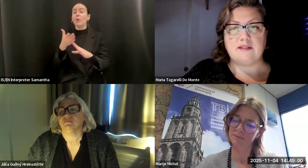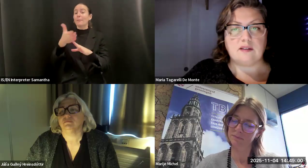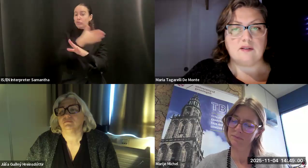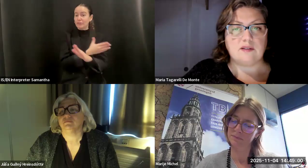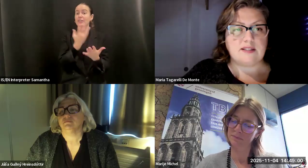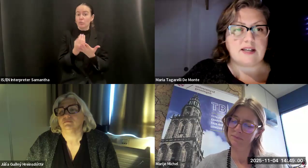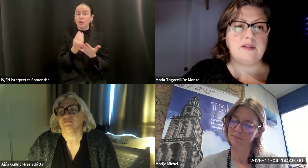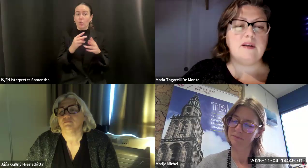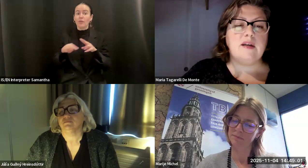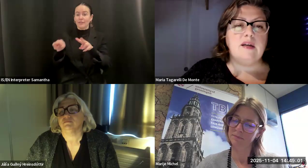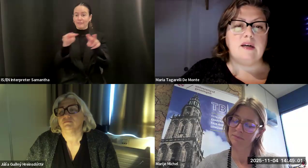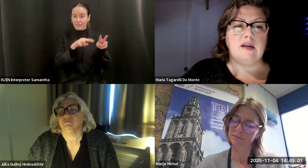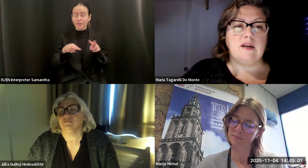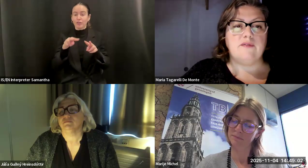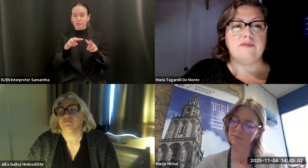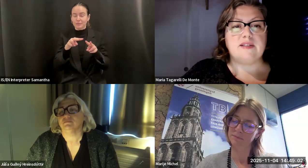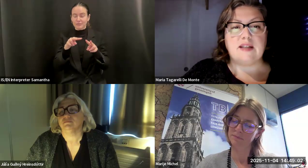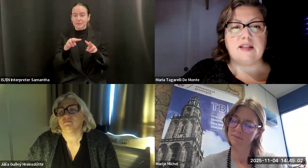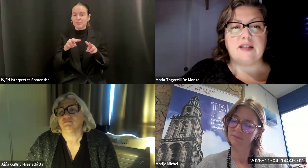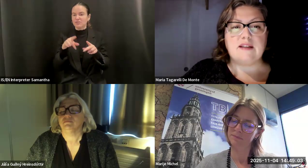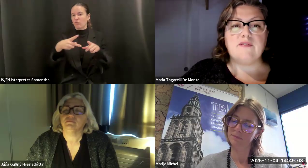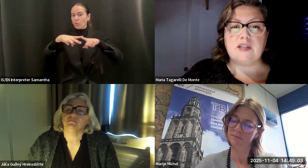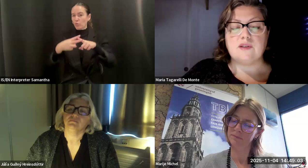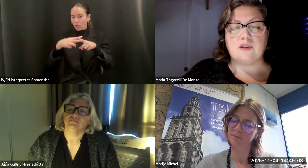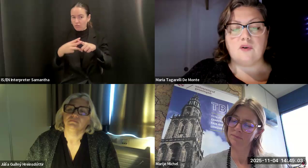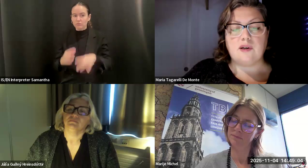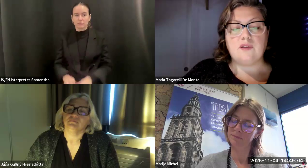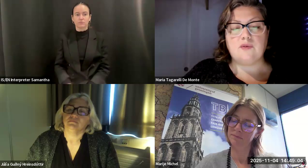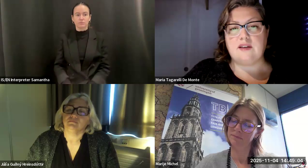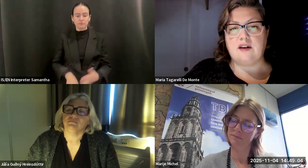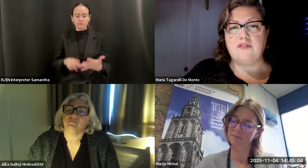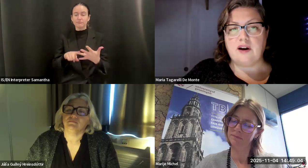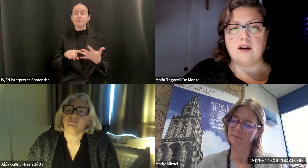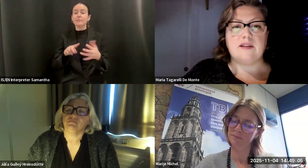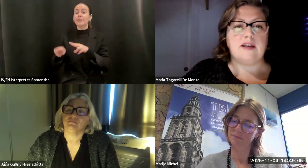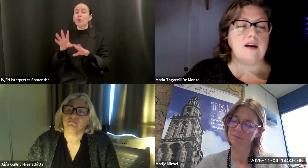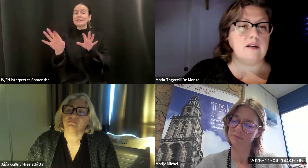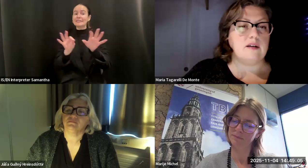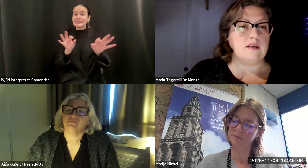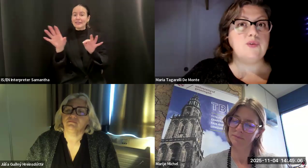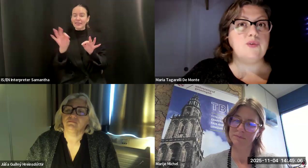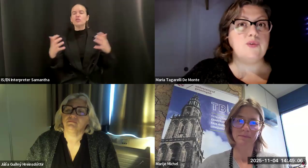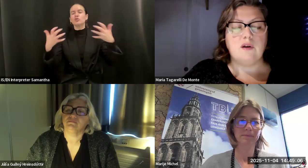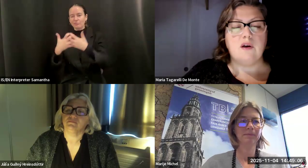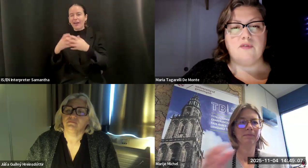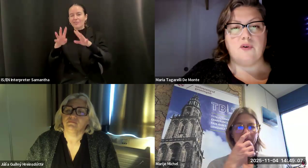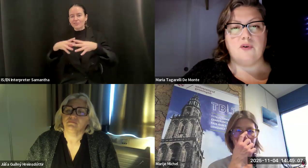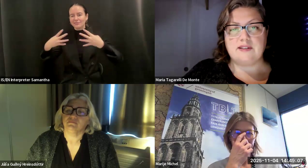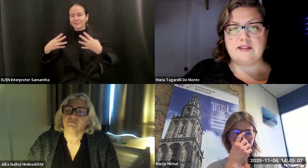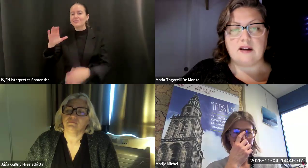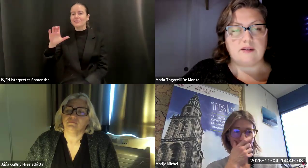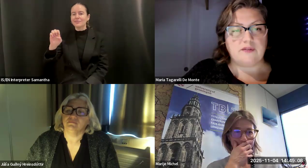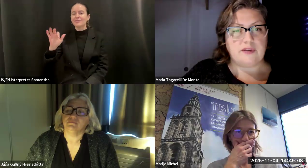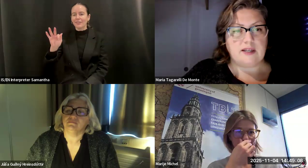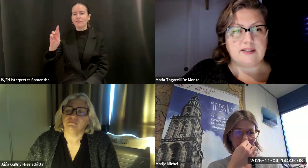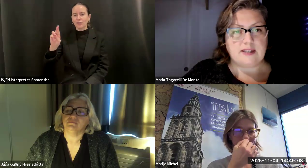for integrated skills assessment, selecting videos according to the CFR that are useful